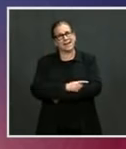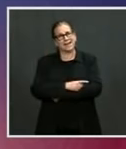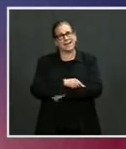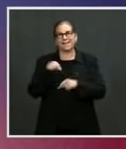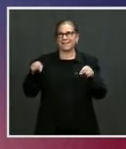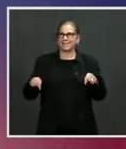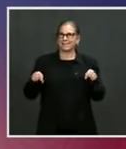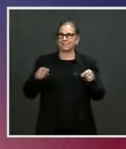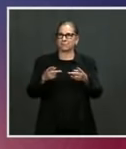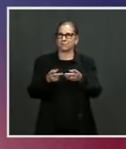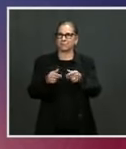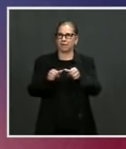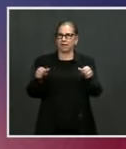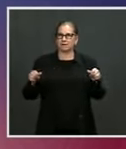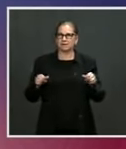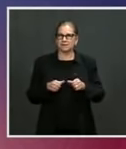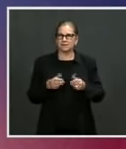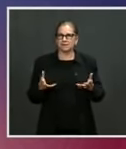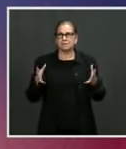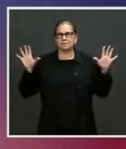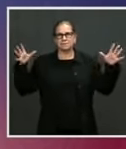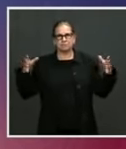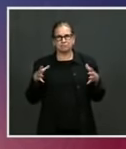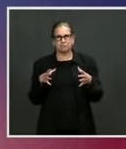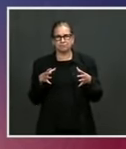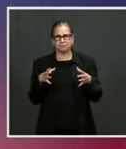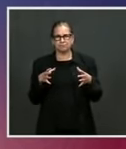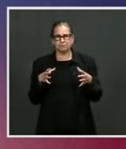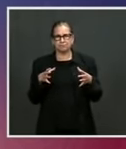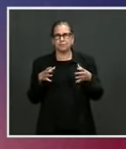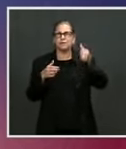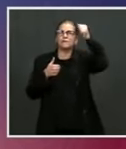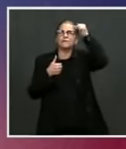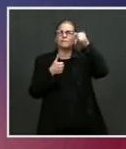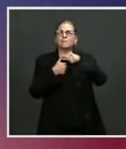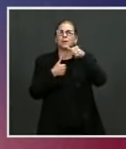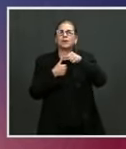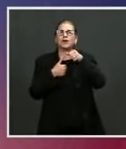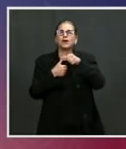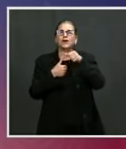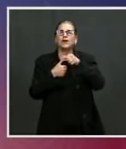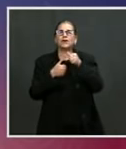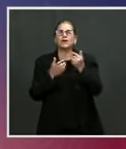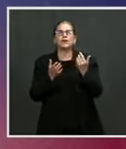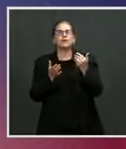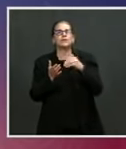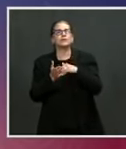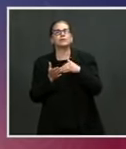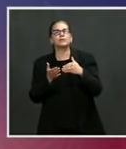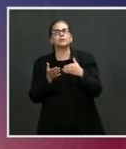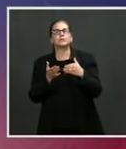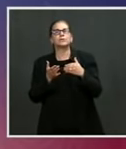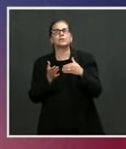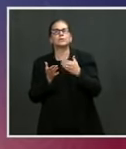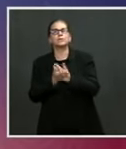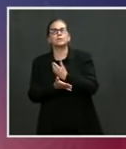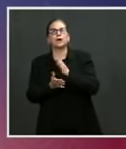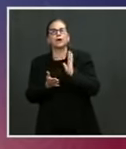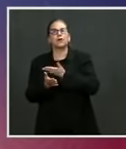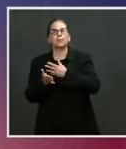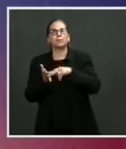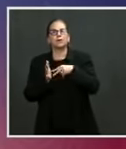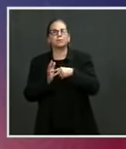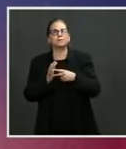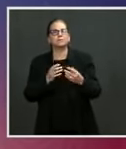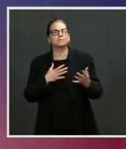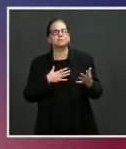together to remember and to renew our sense of common purpose and to reach out to those who